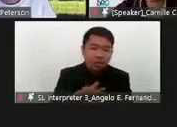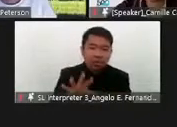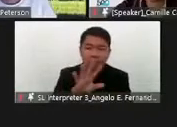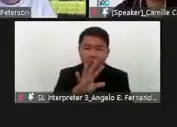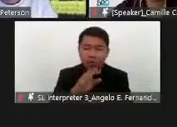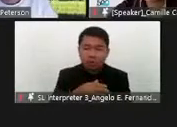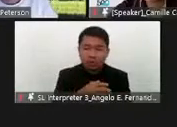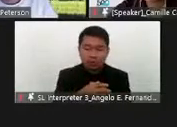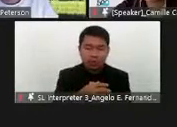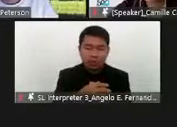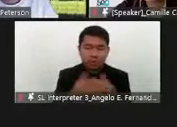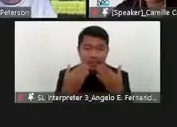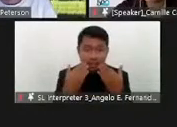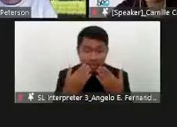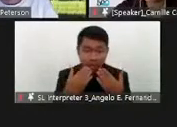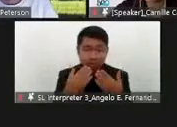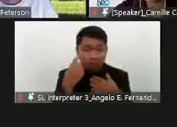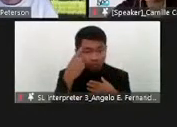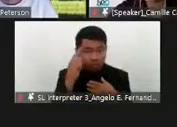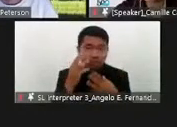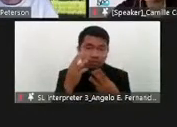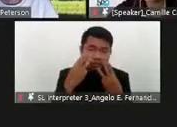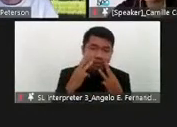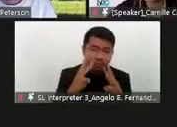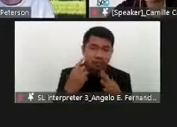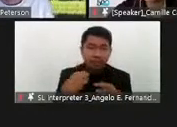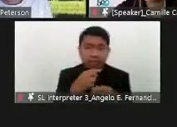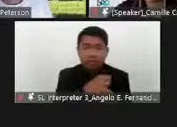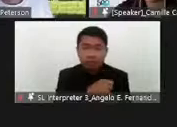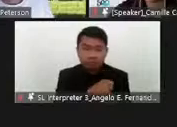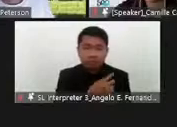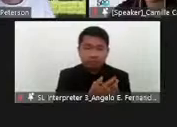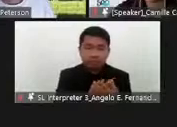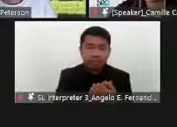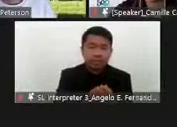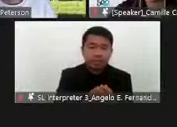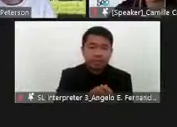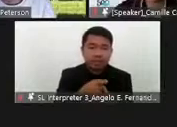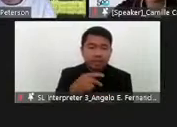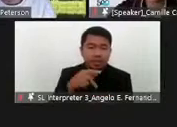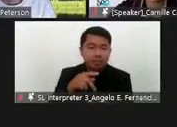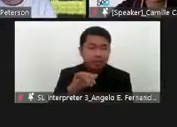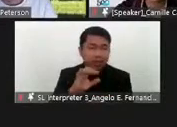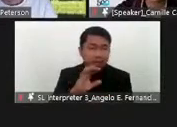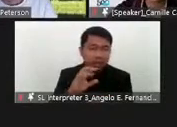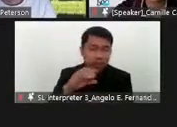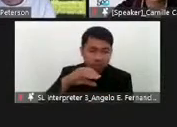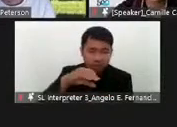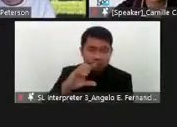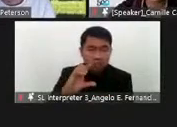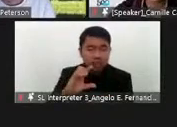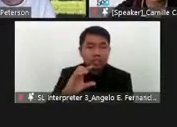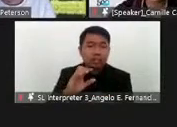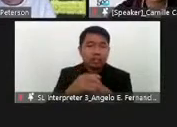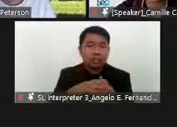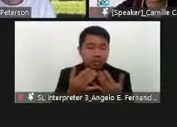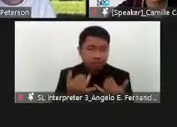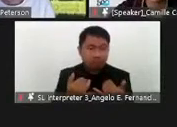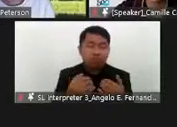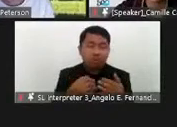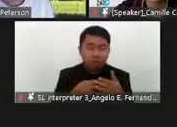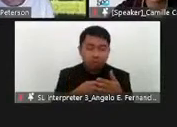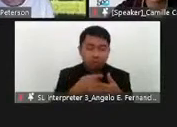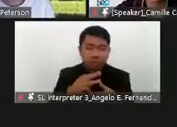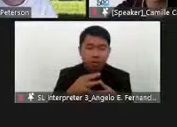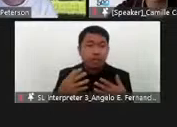you. And thank you for tuning in to our PIQC session 9. Again, we are currently